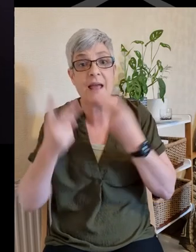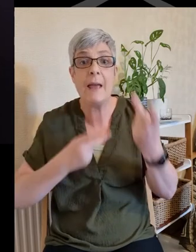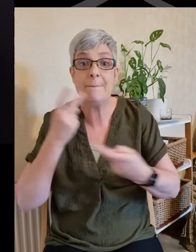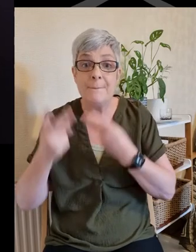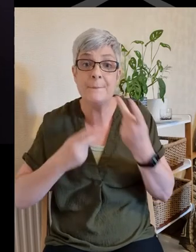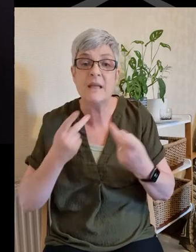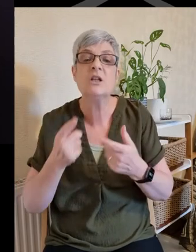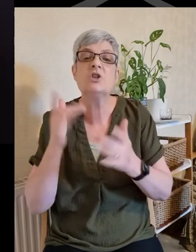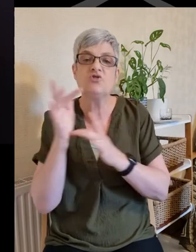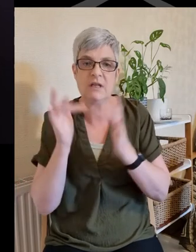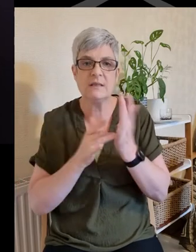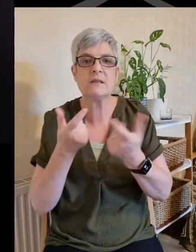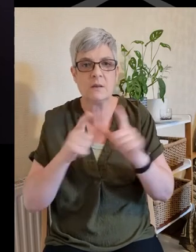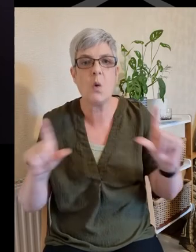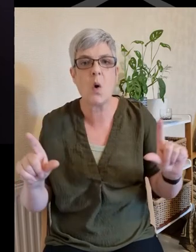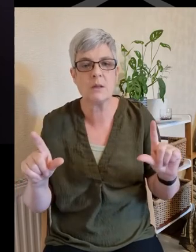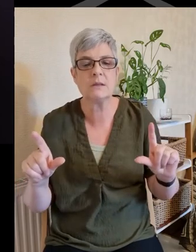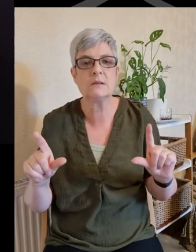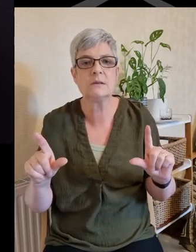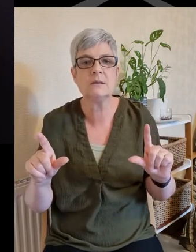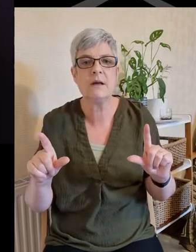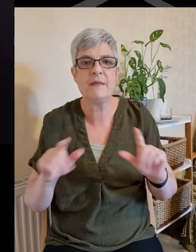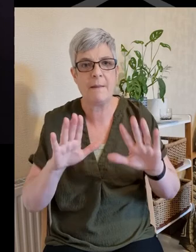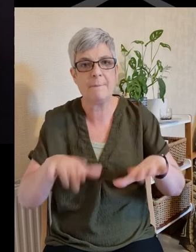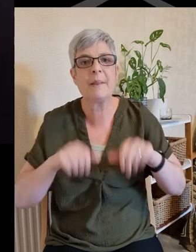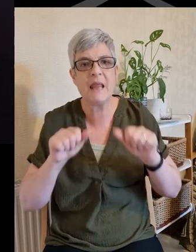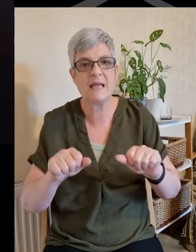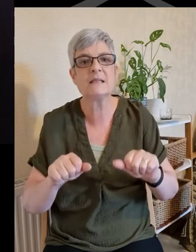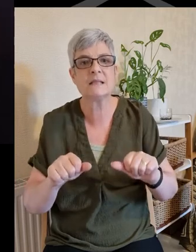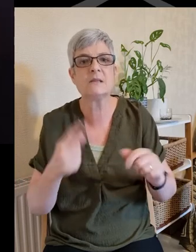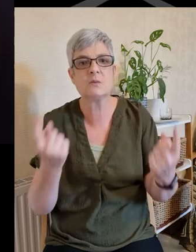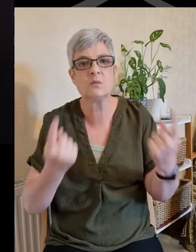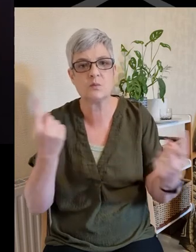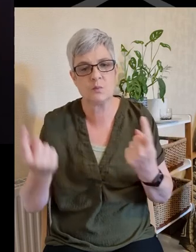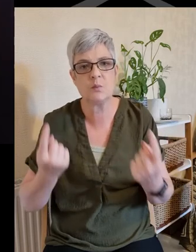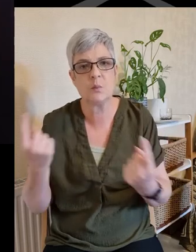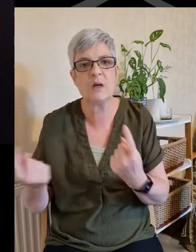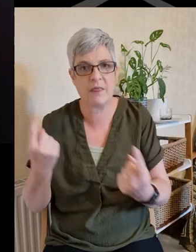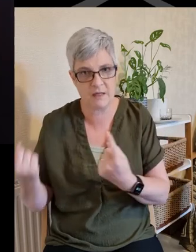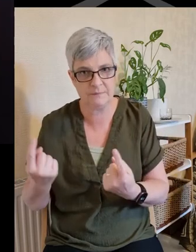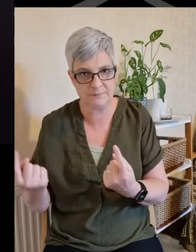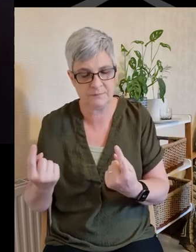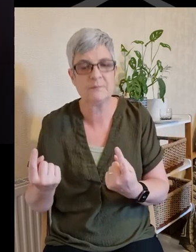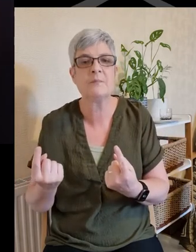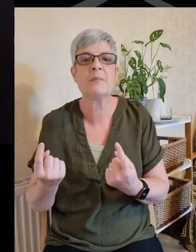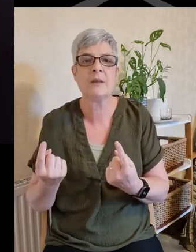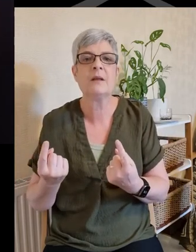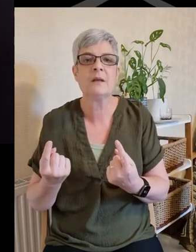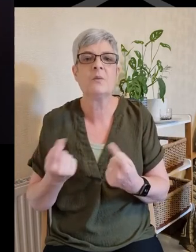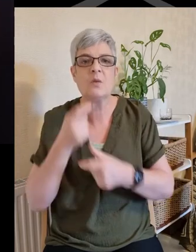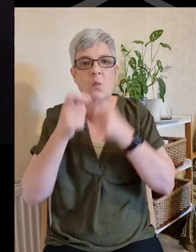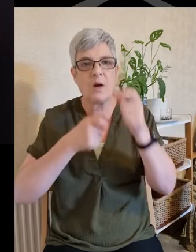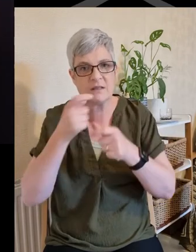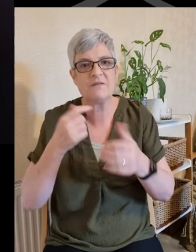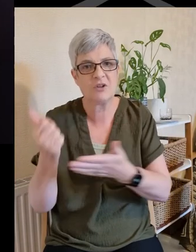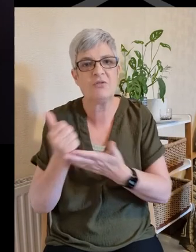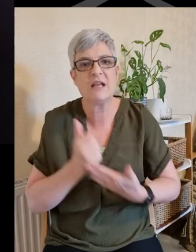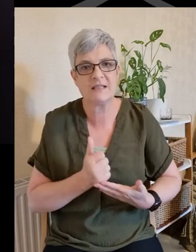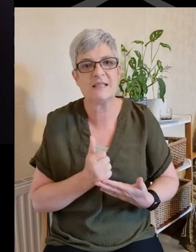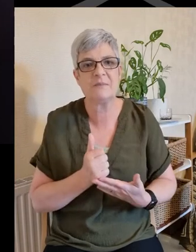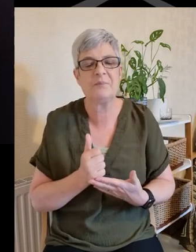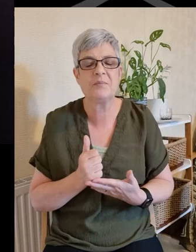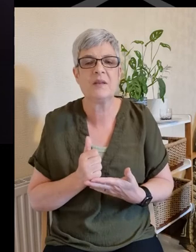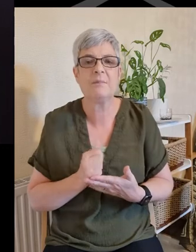is Lord," and then bless one another in the words of the grace. But